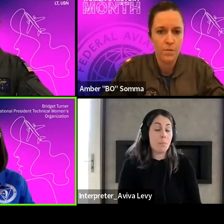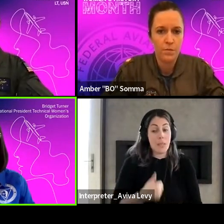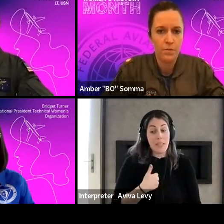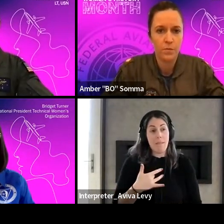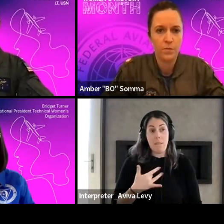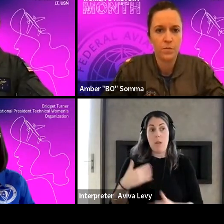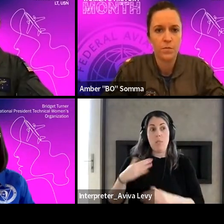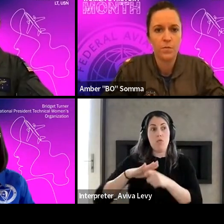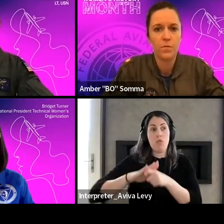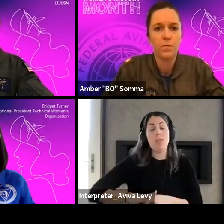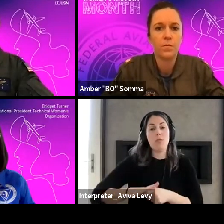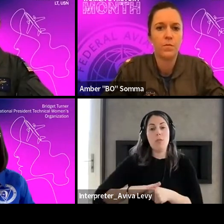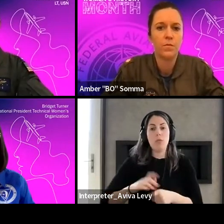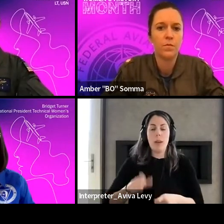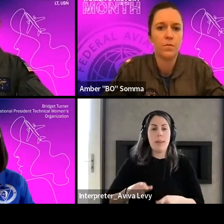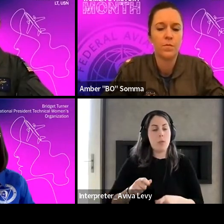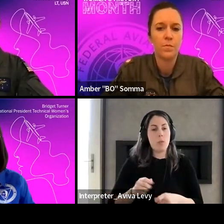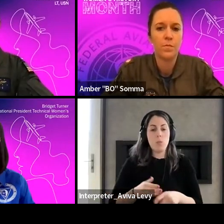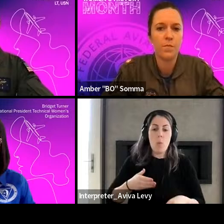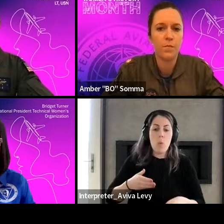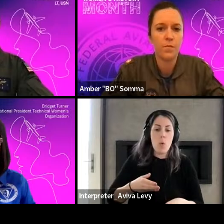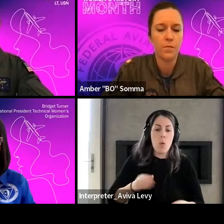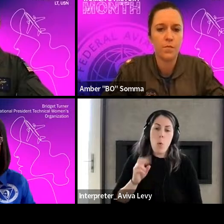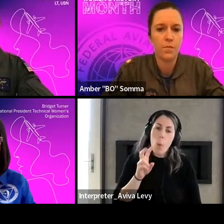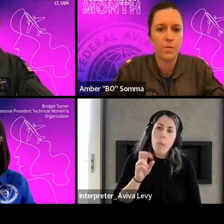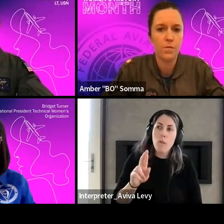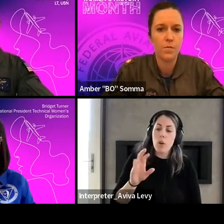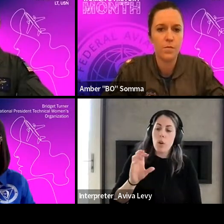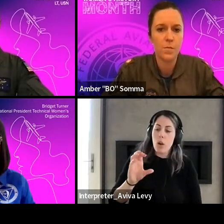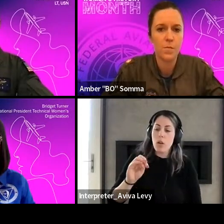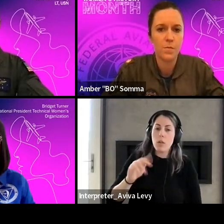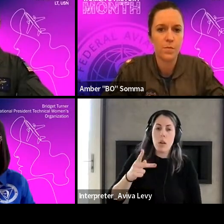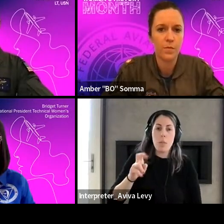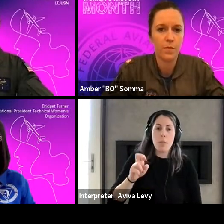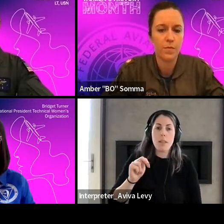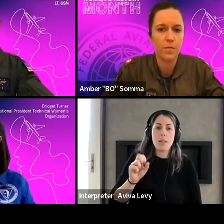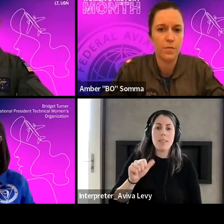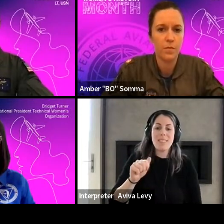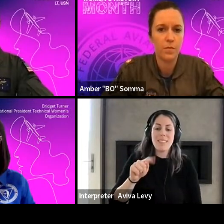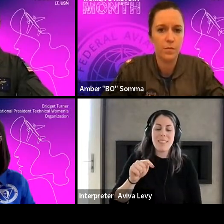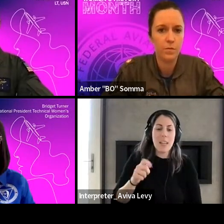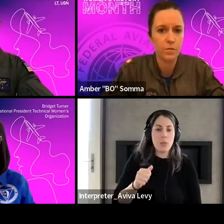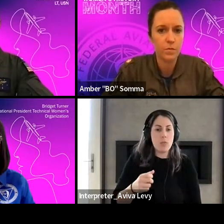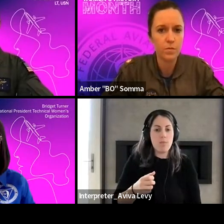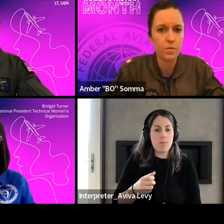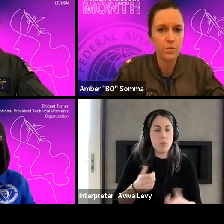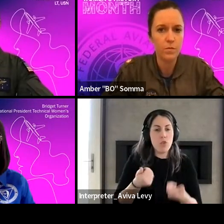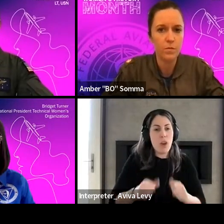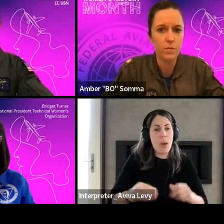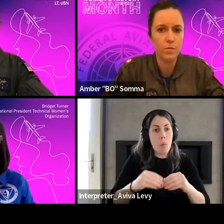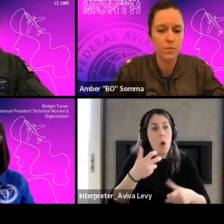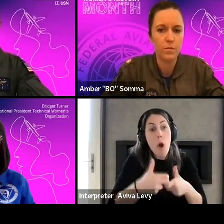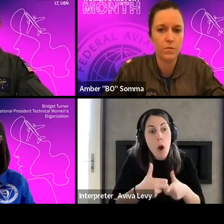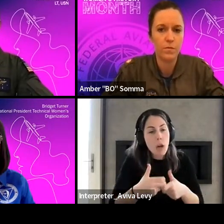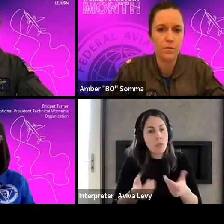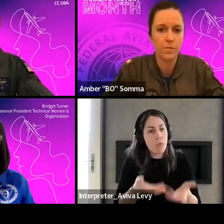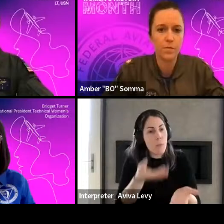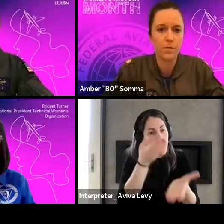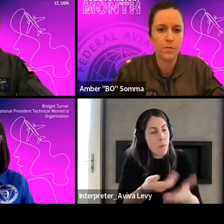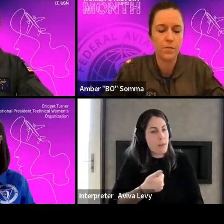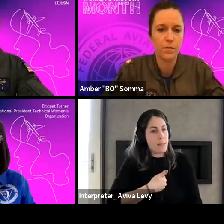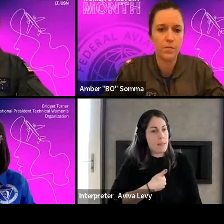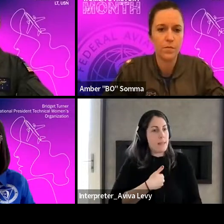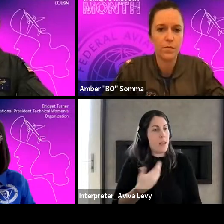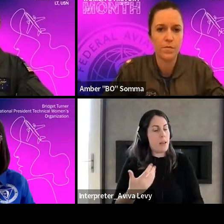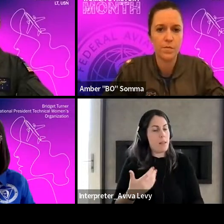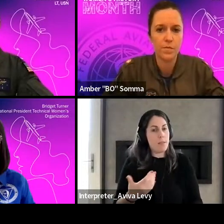to overcompensate or outperform my male counterparts as a way to prove my value to the squadron. But I know that this